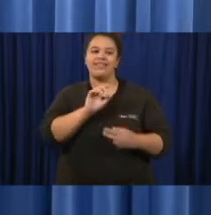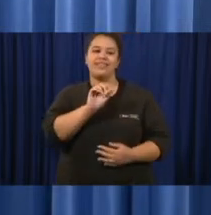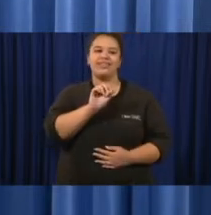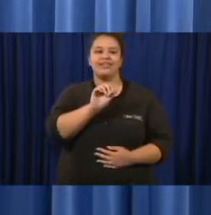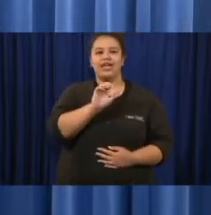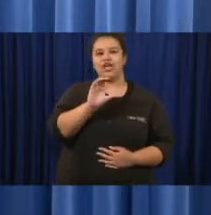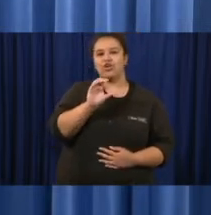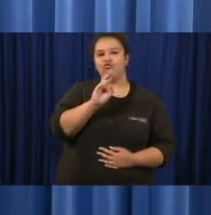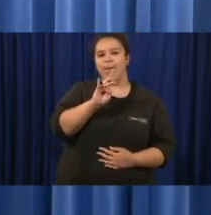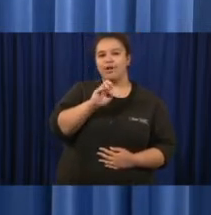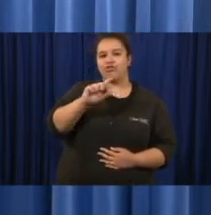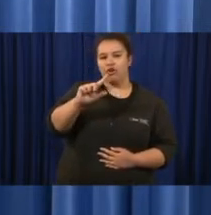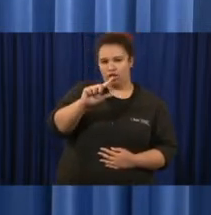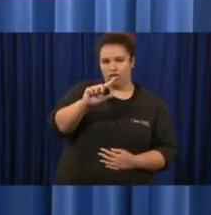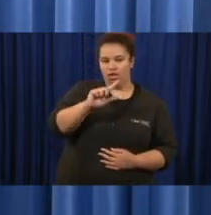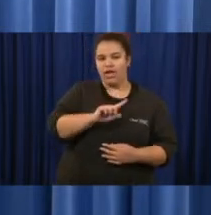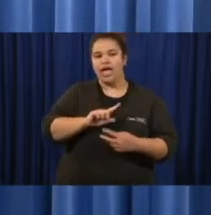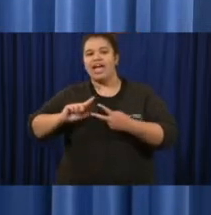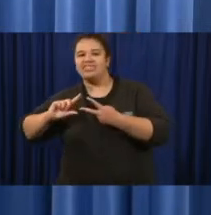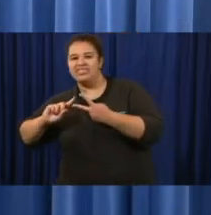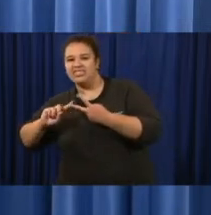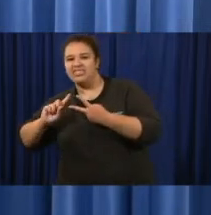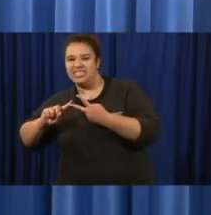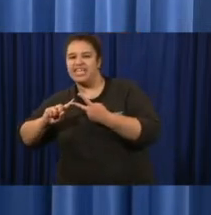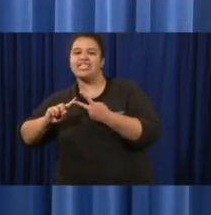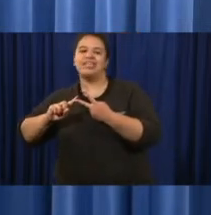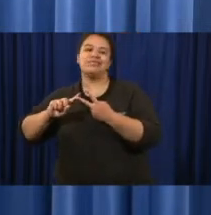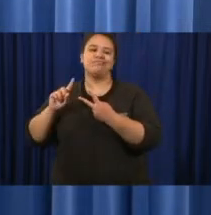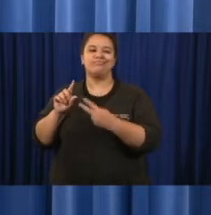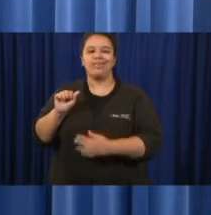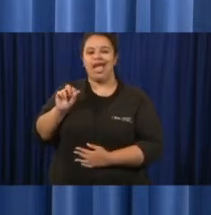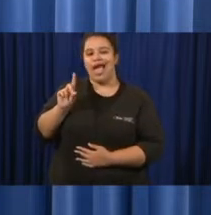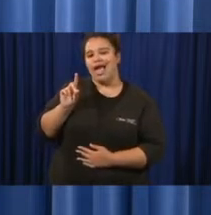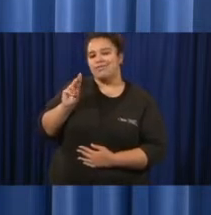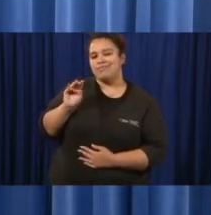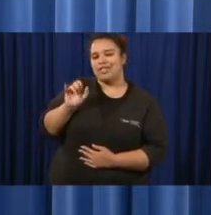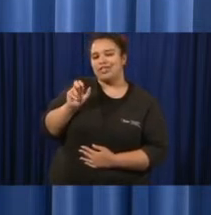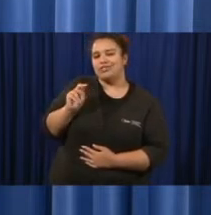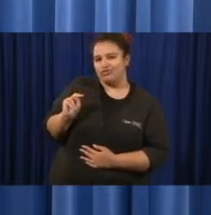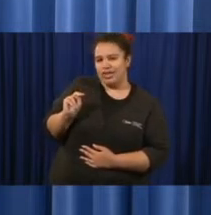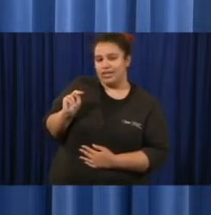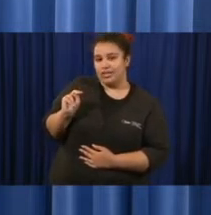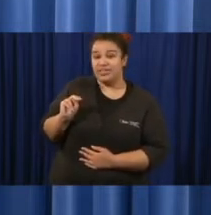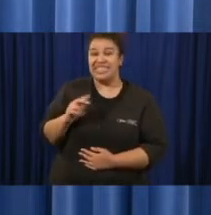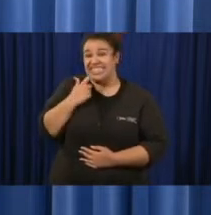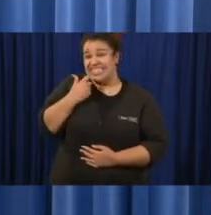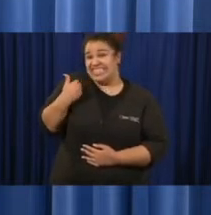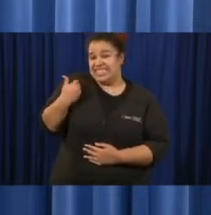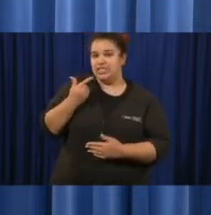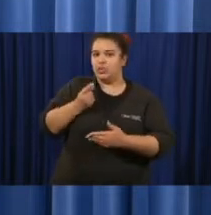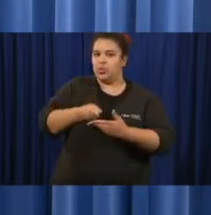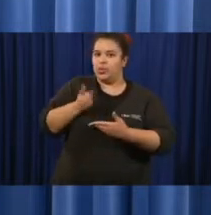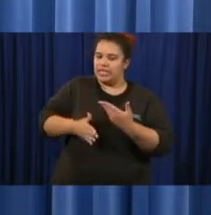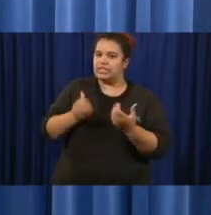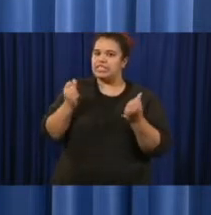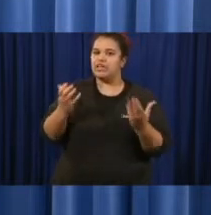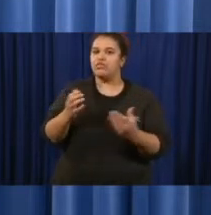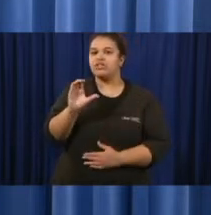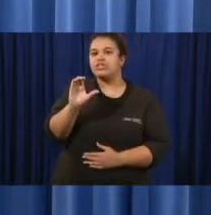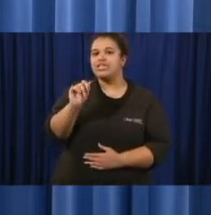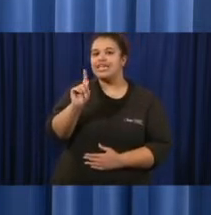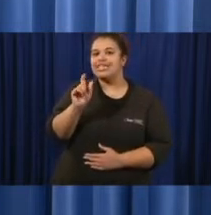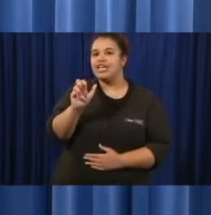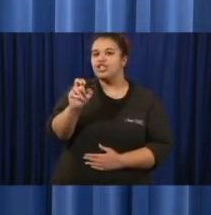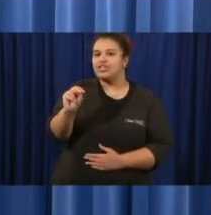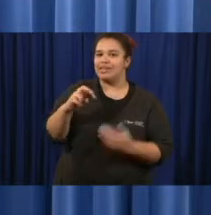citation. I think this weekend, for example, there were several citations issued, one in